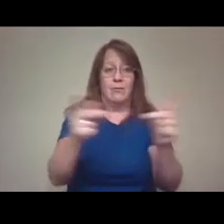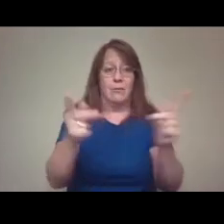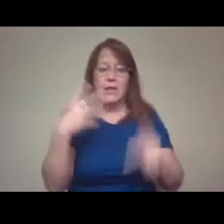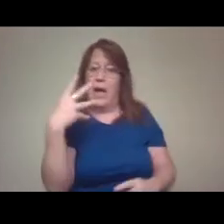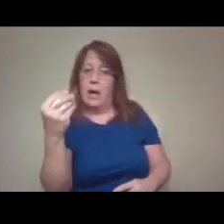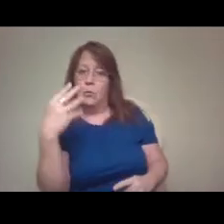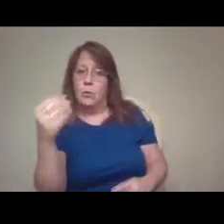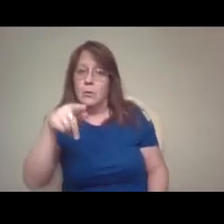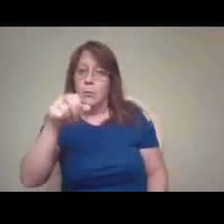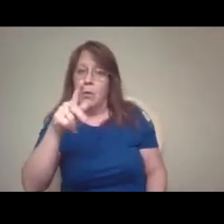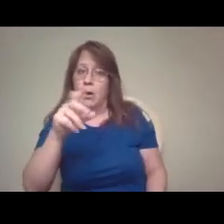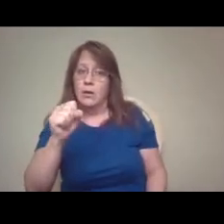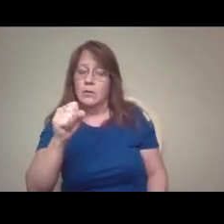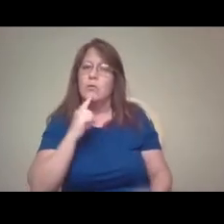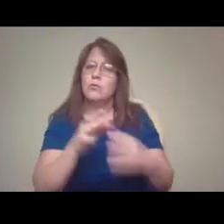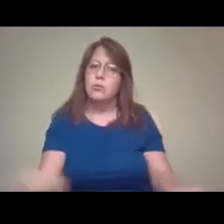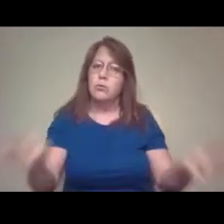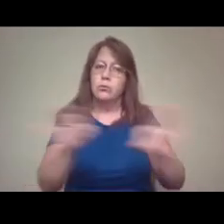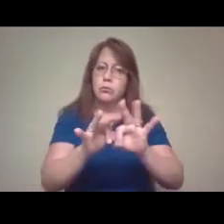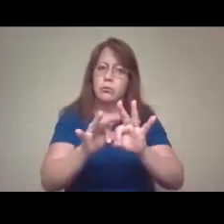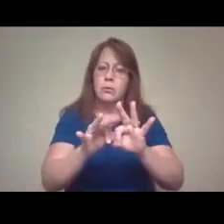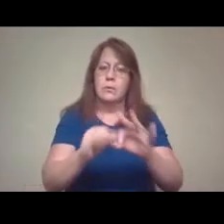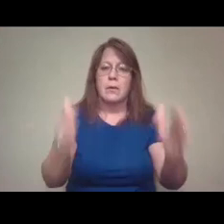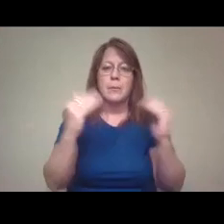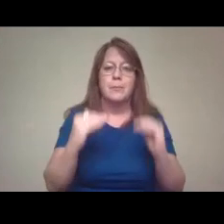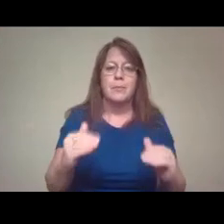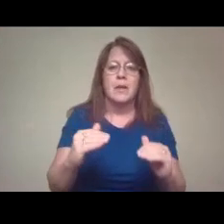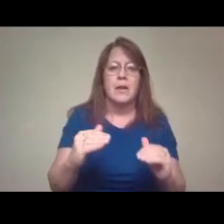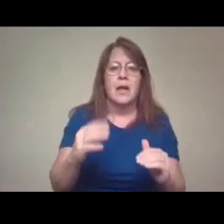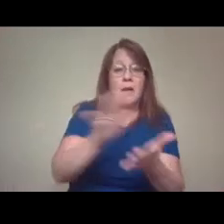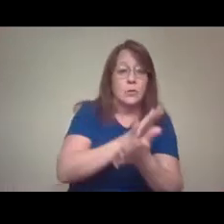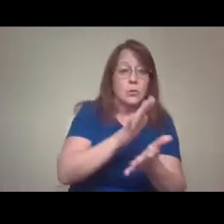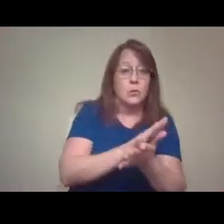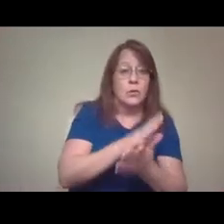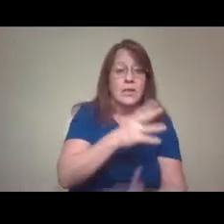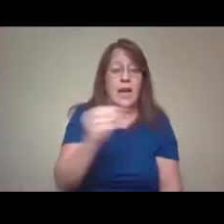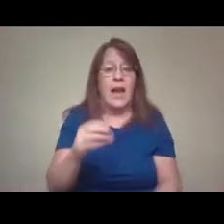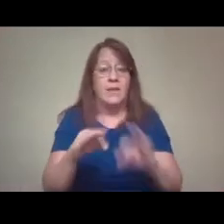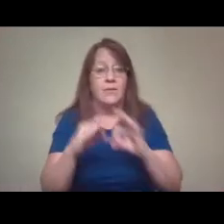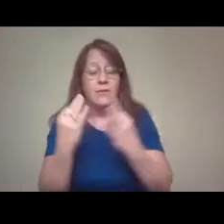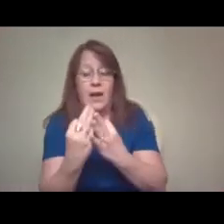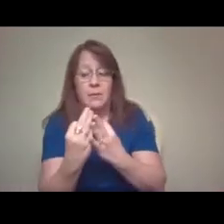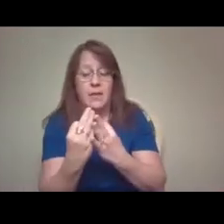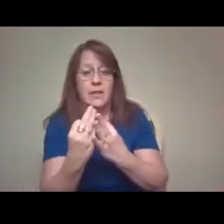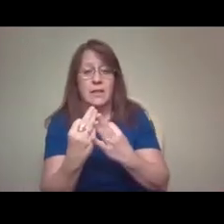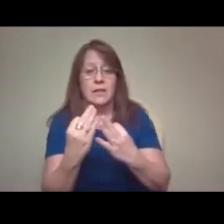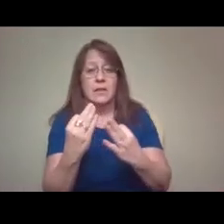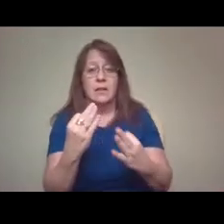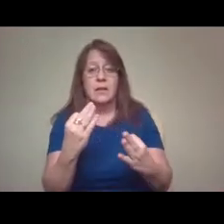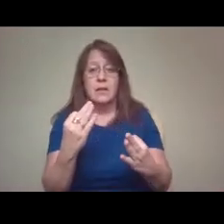and parks, was key. And they said that there is a crucial role for school and family for guidance, attention, and